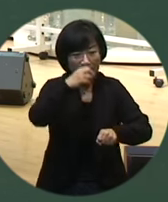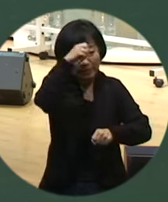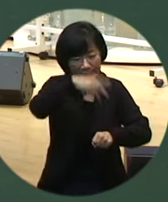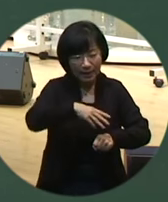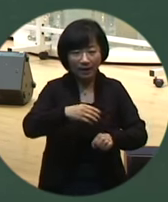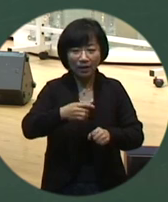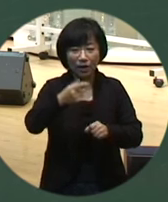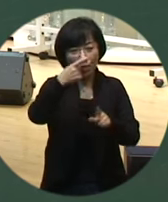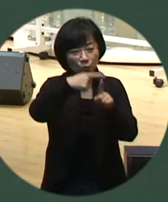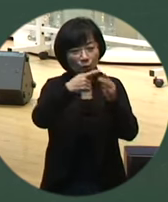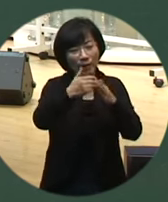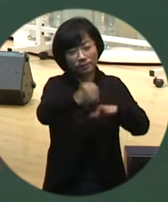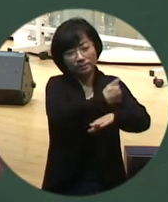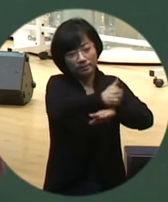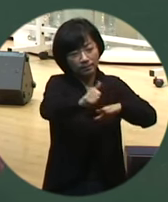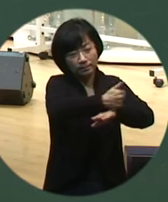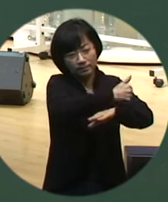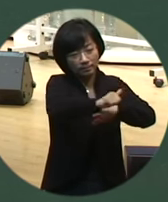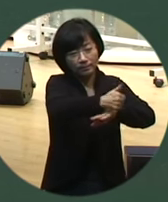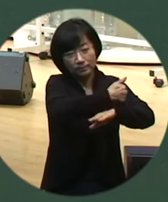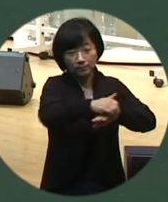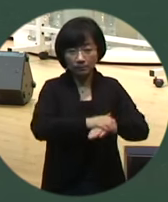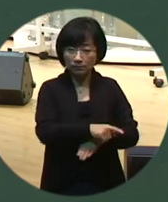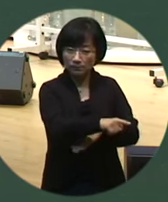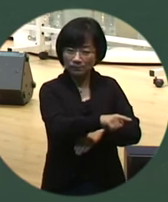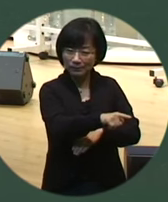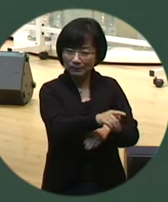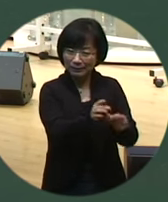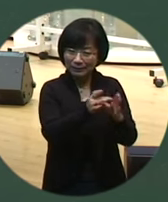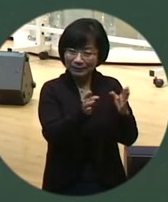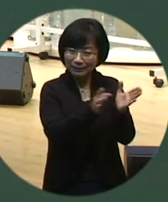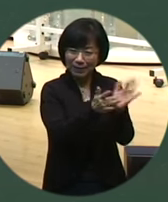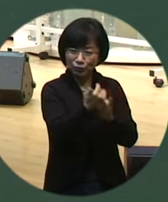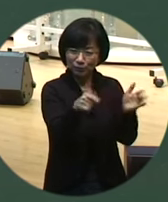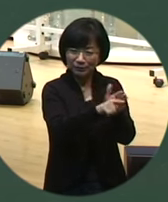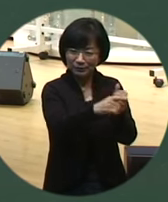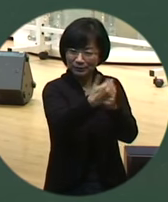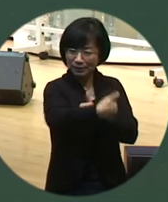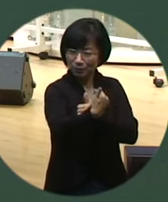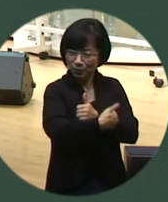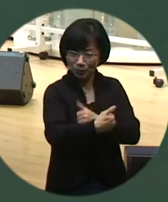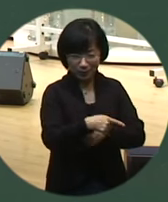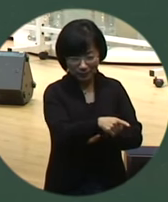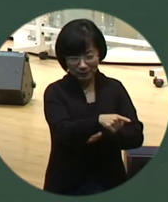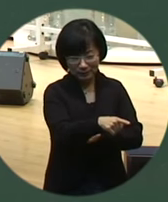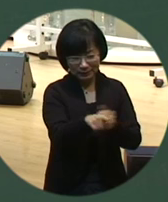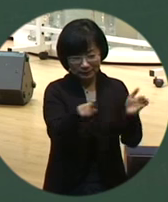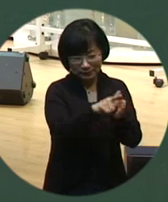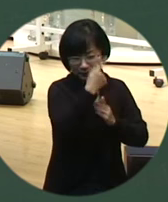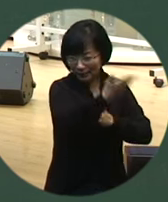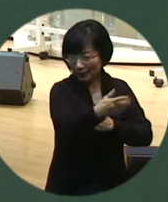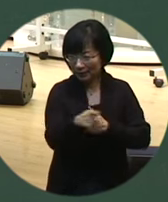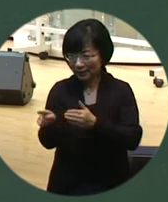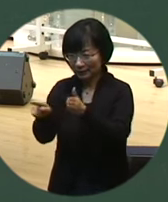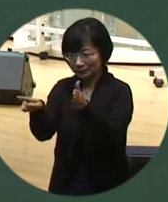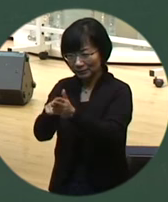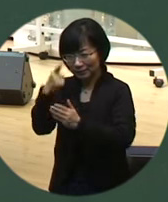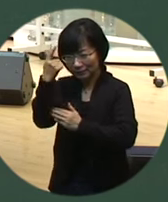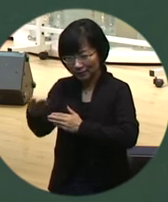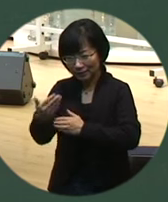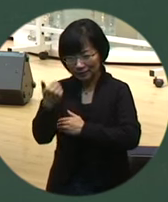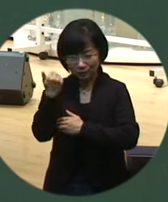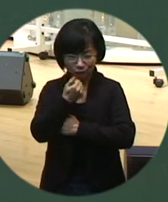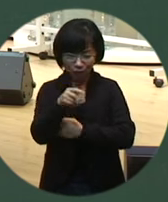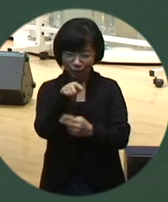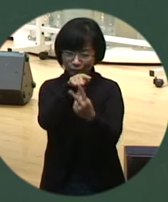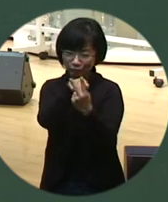this lady who endured all her suffering and has now stabilized her life and is inviting these elderly to give them a free meal each week or the church believer who doesn't really